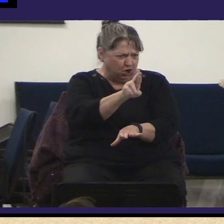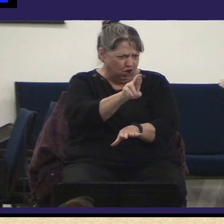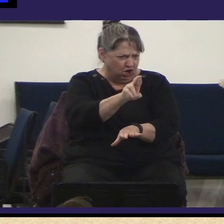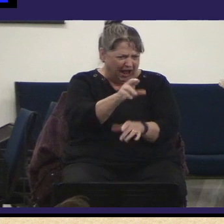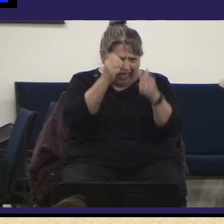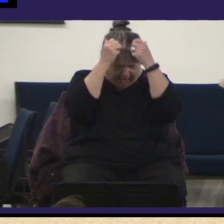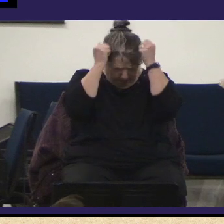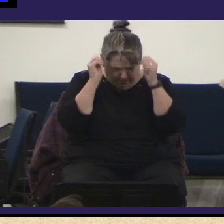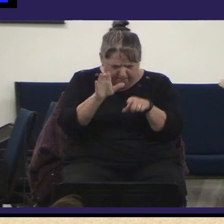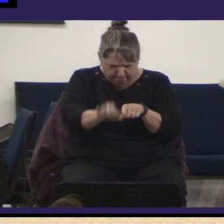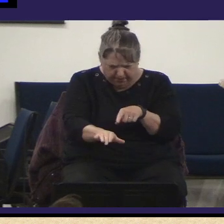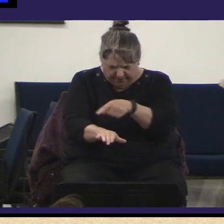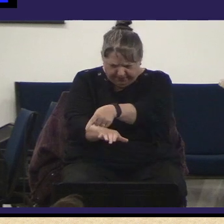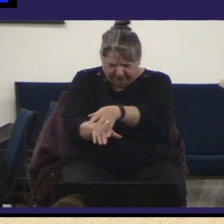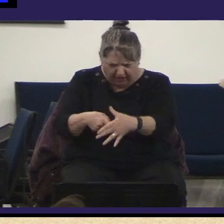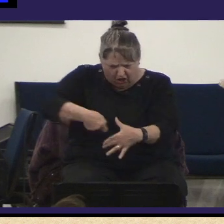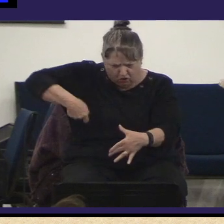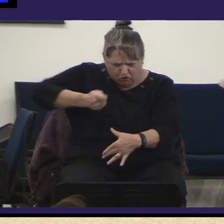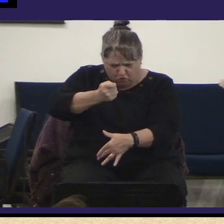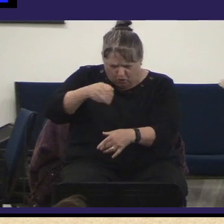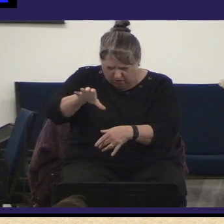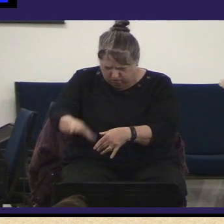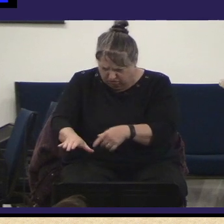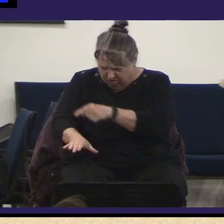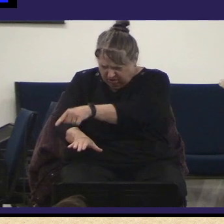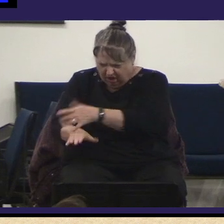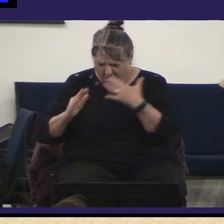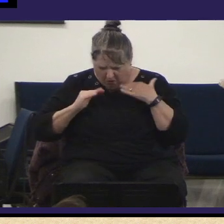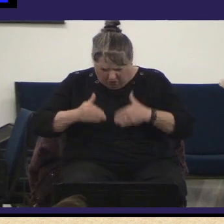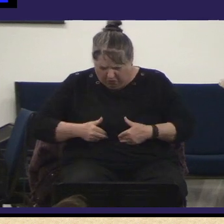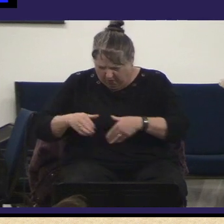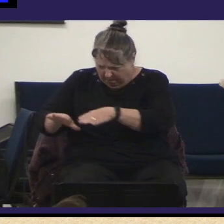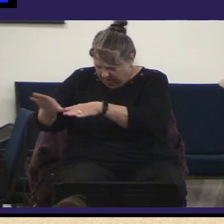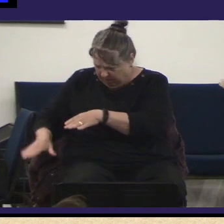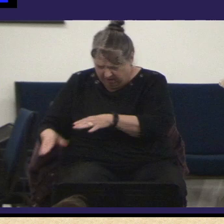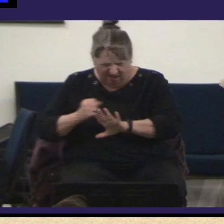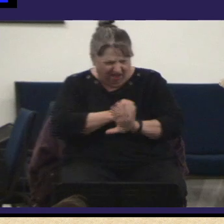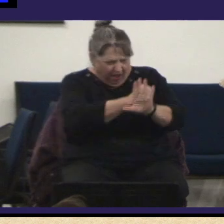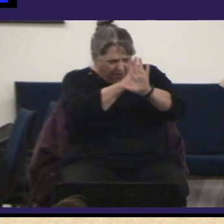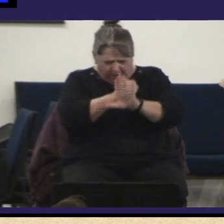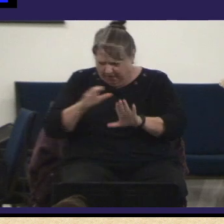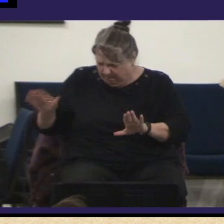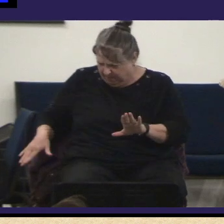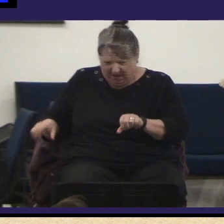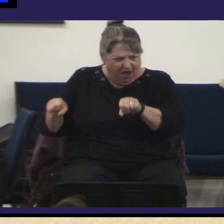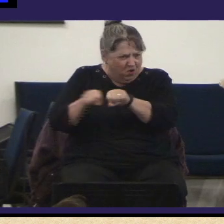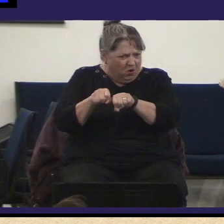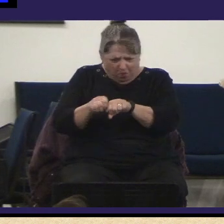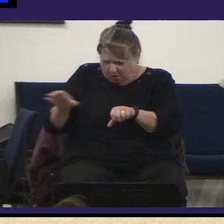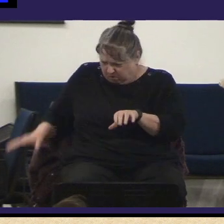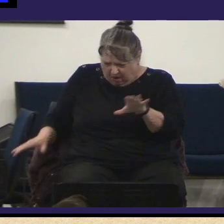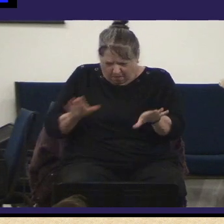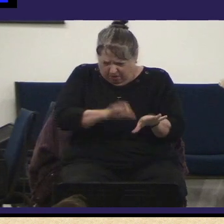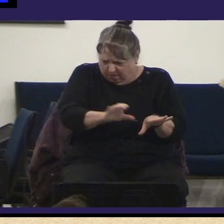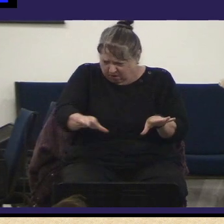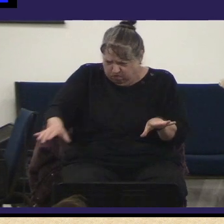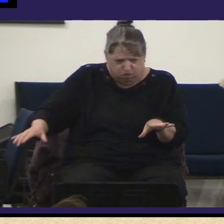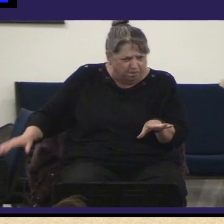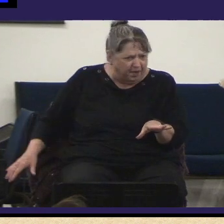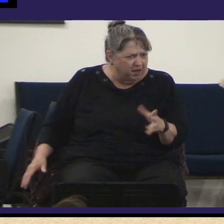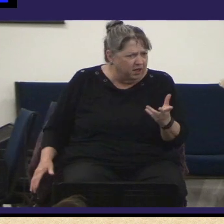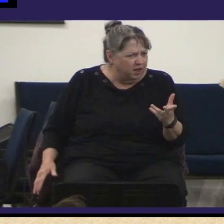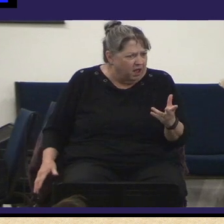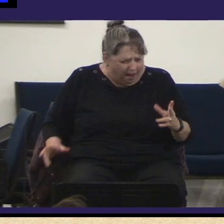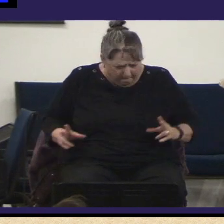between this week and next week. But every piece of the armor has a link to Jesus Christ. Again, that is why it is